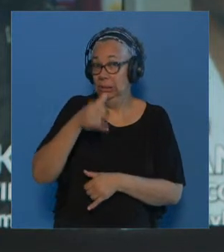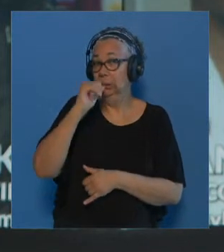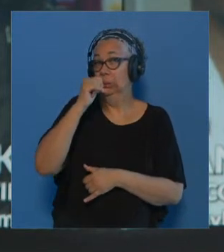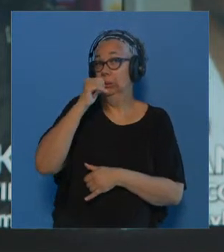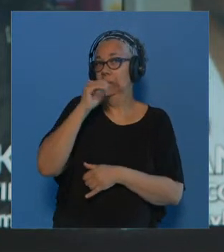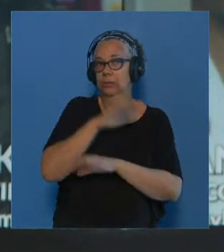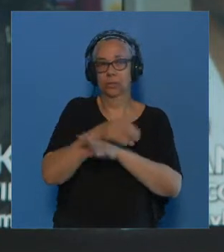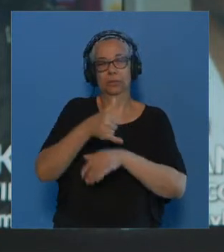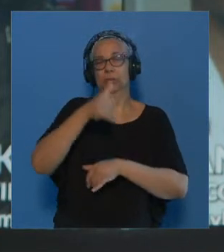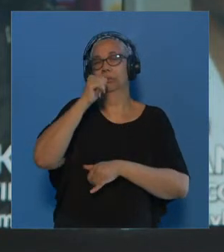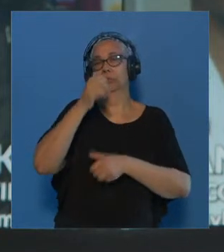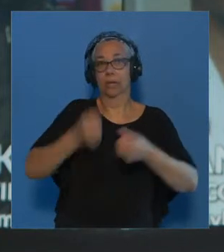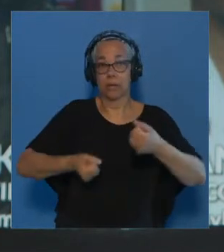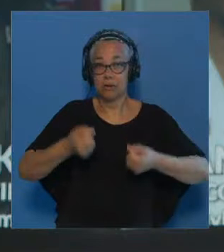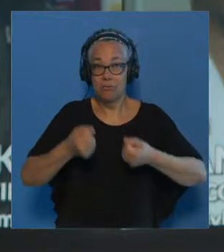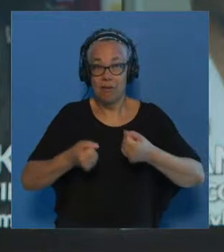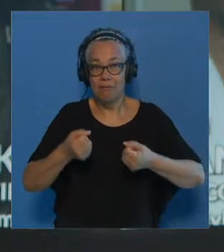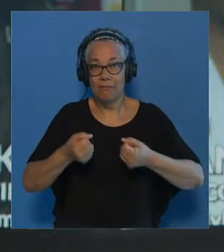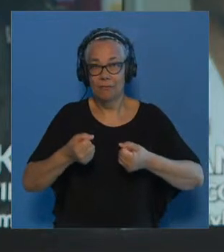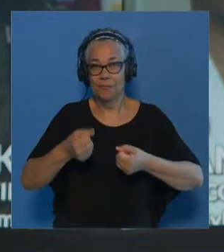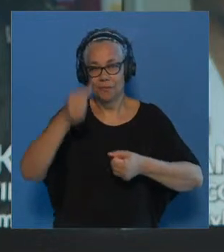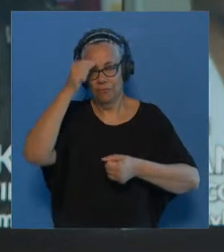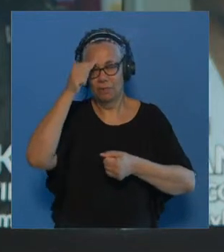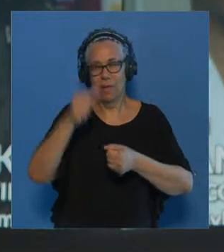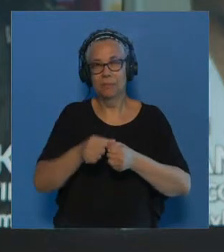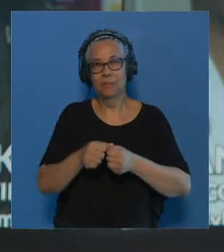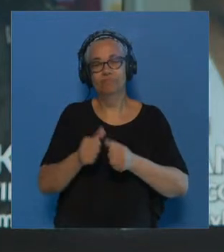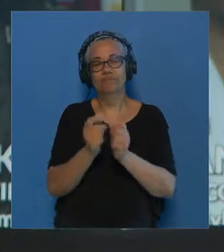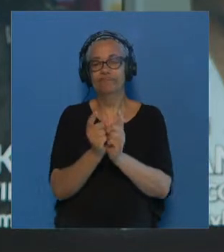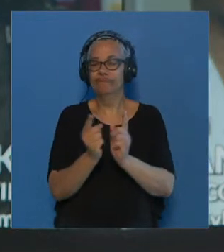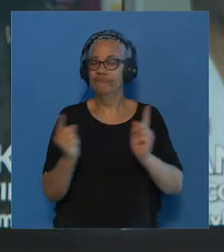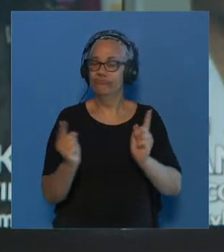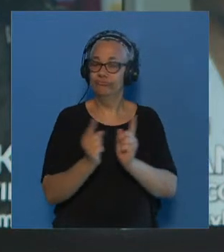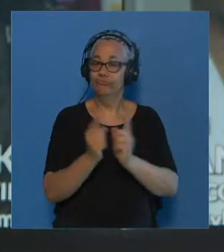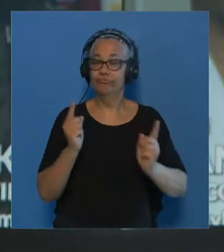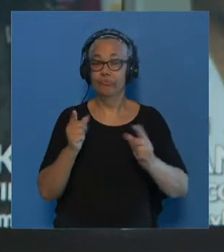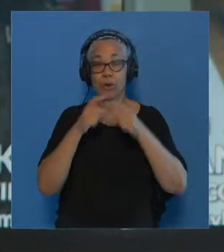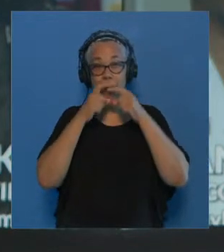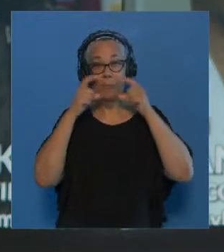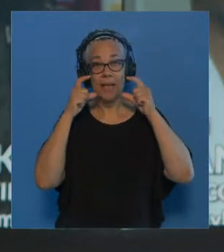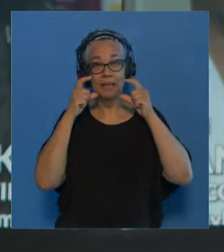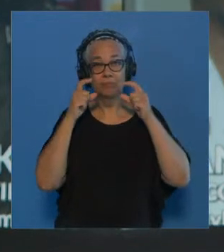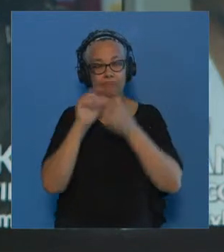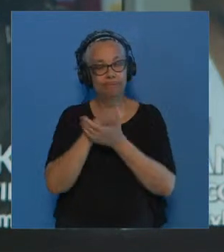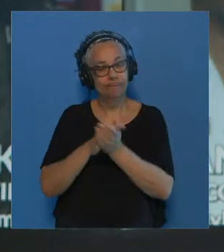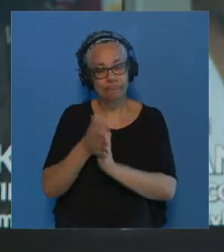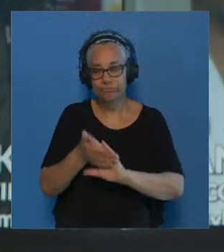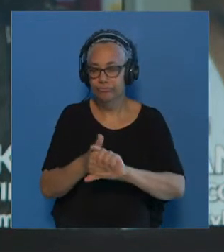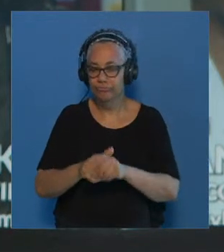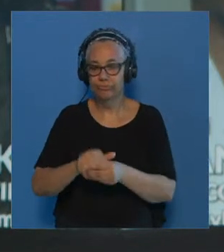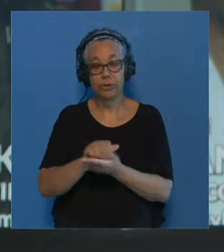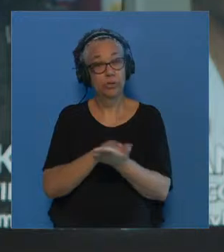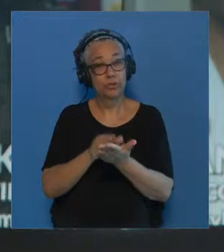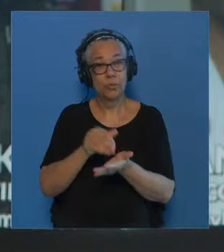drink and drive. Remember to maintain physical distancing, wear a mask, and wash your hands with soap and